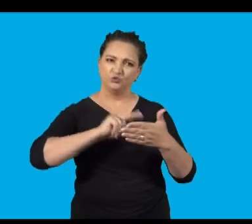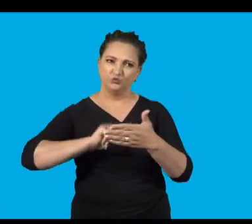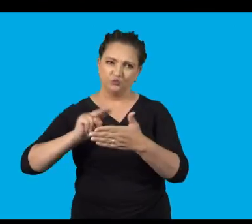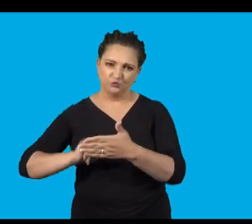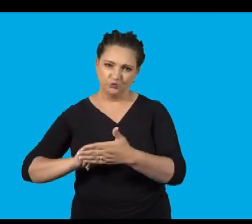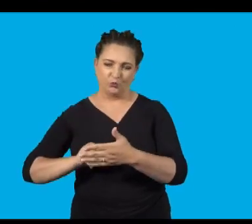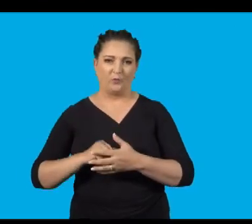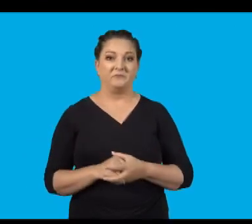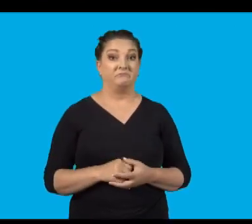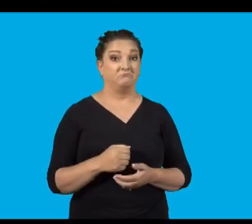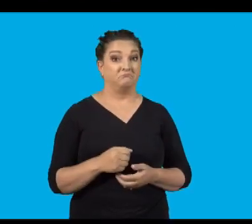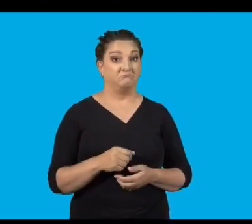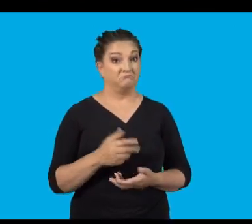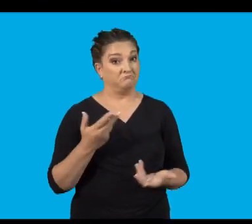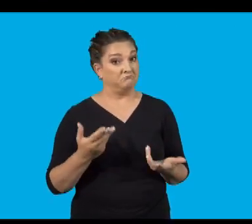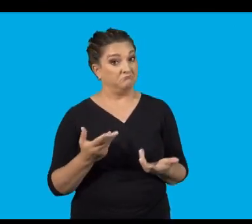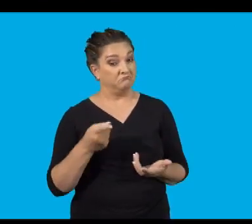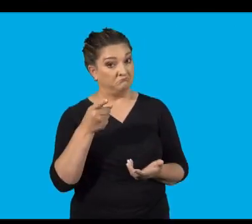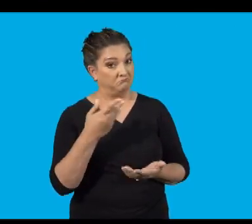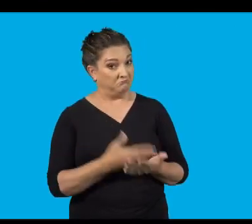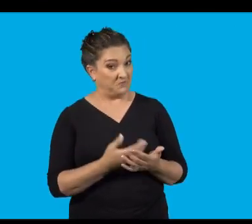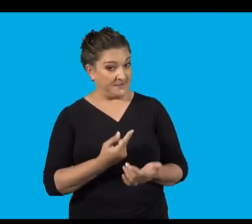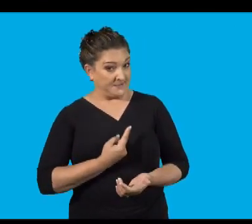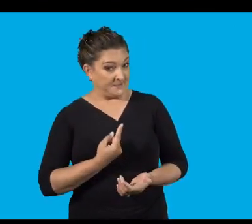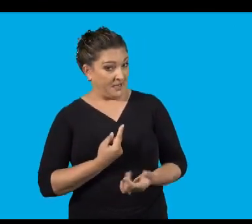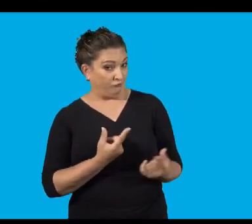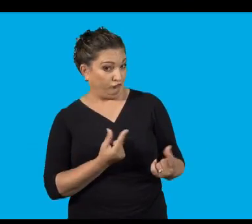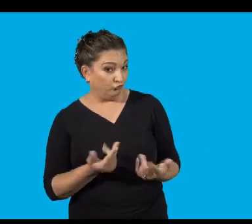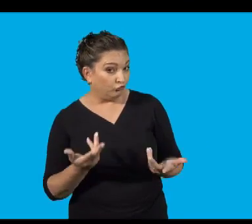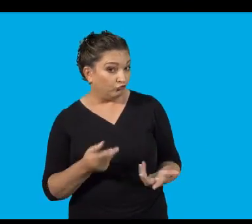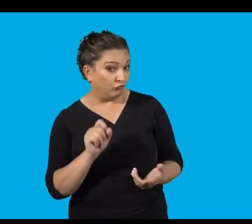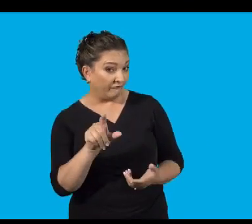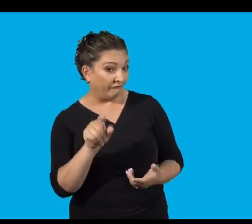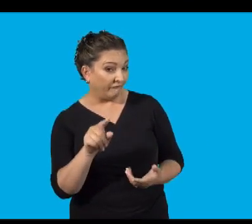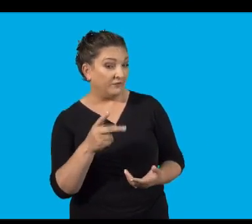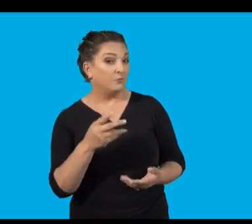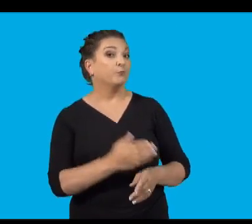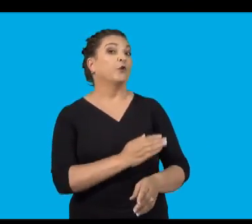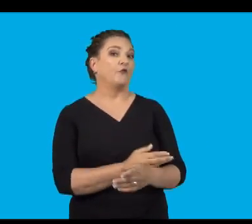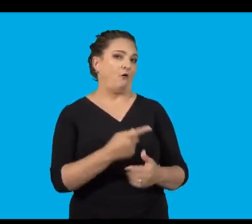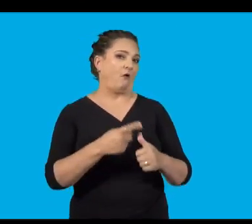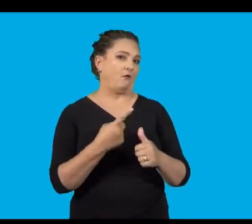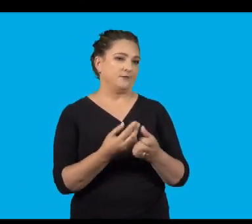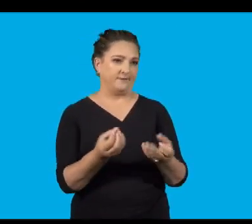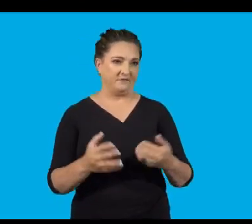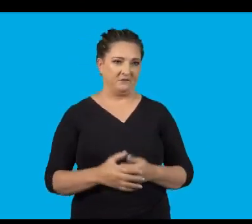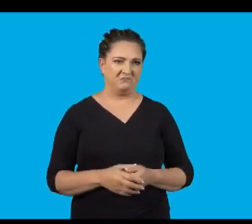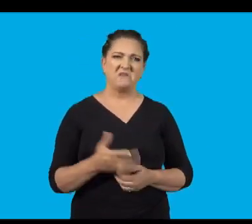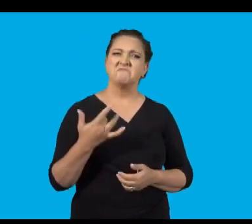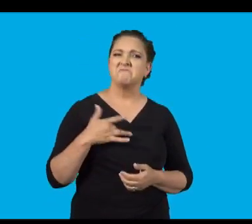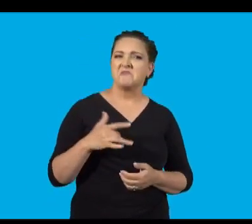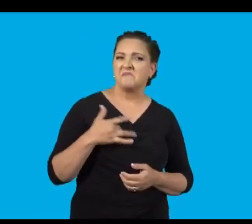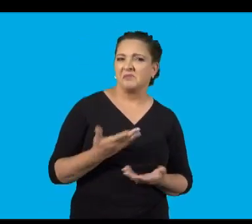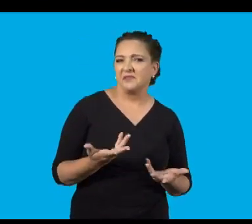sentences and then I want you to see if you can work this out on your own before we get to the responses. All right. It